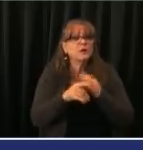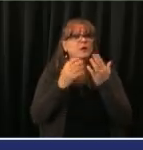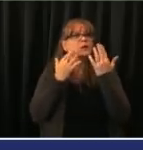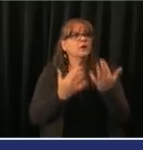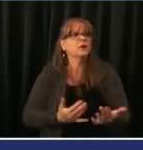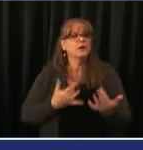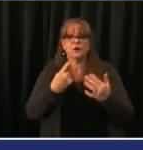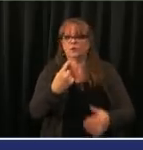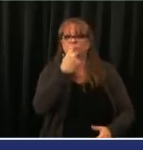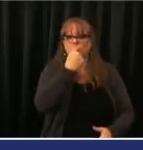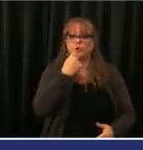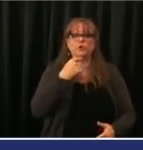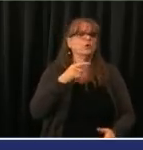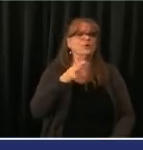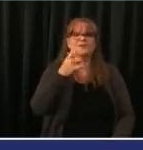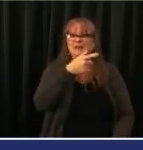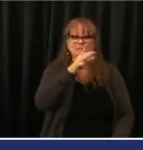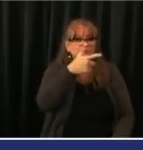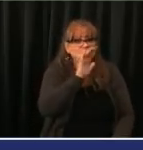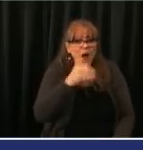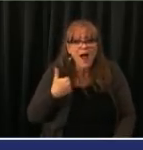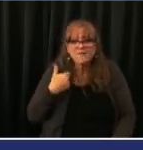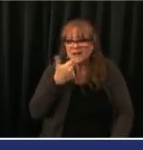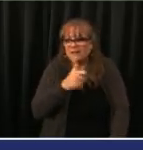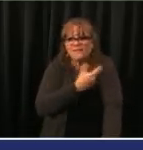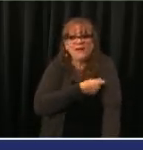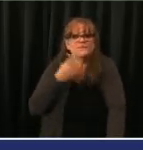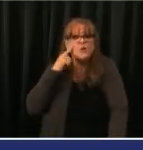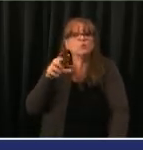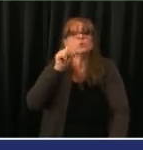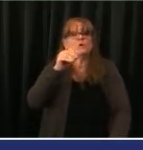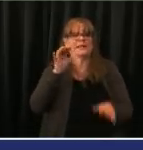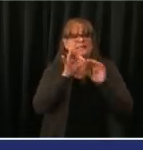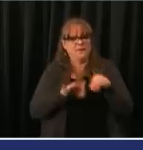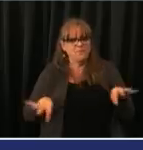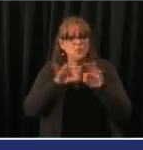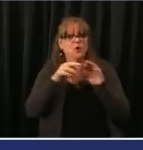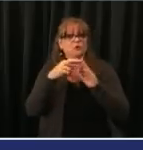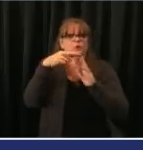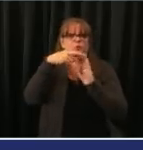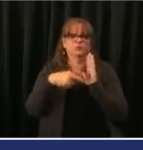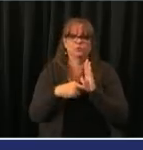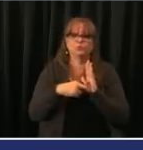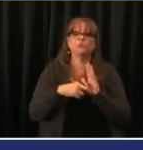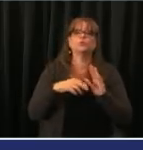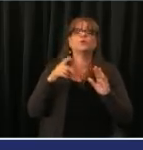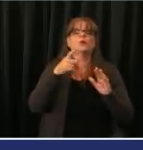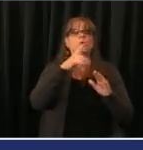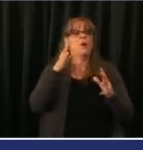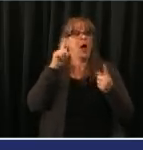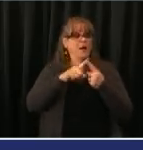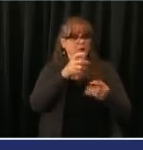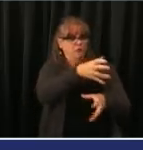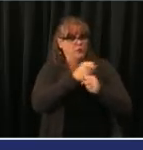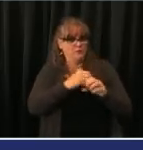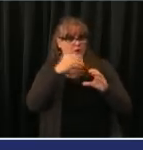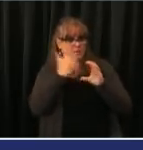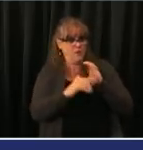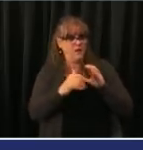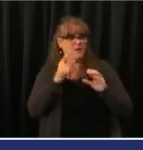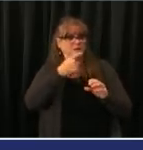no, we don't have it. So wait till you're up, and then do show up, and make sure you have that appointment. Colorado. This is the